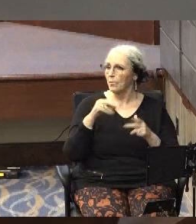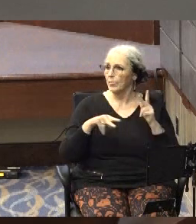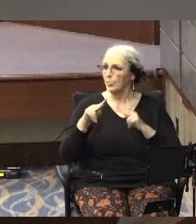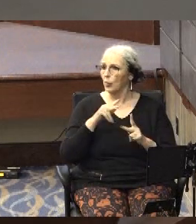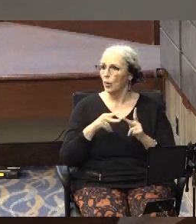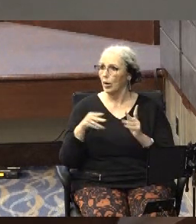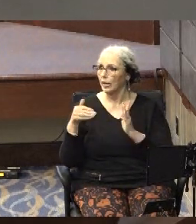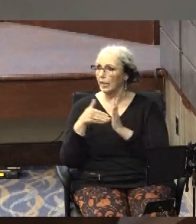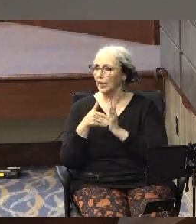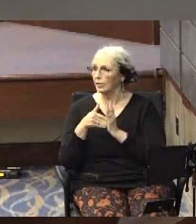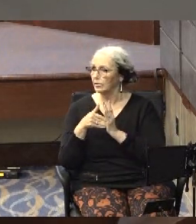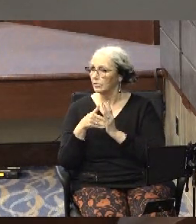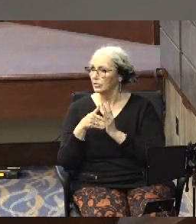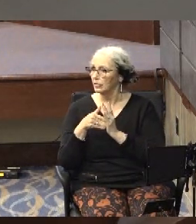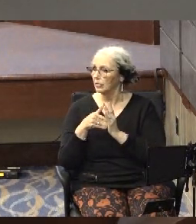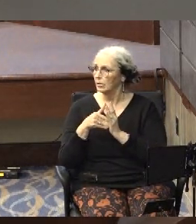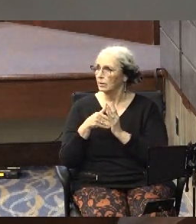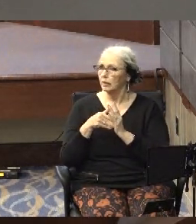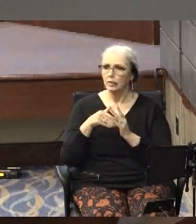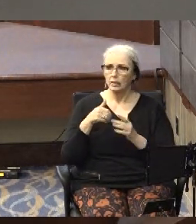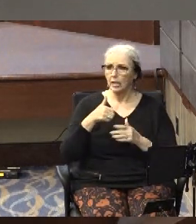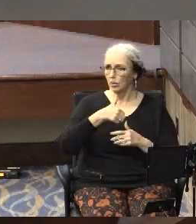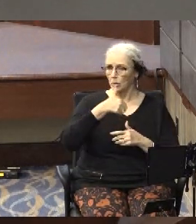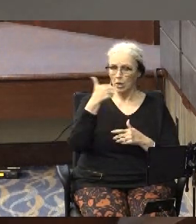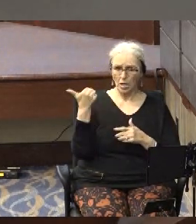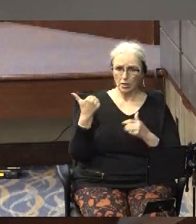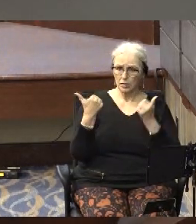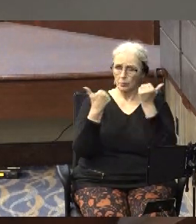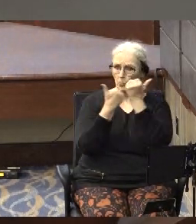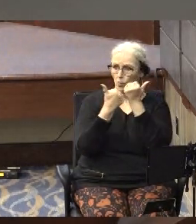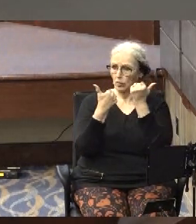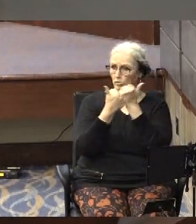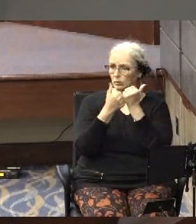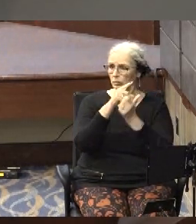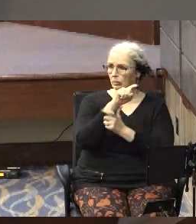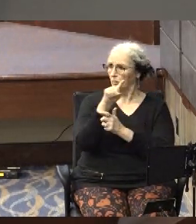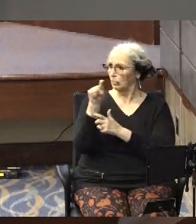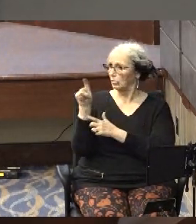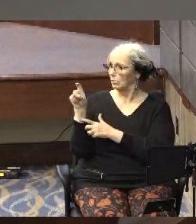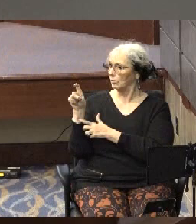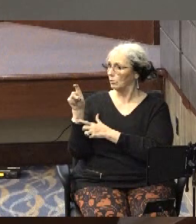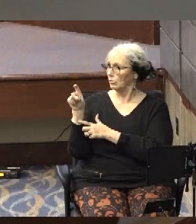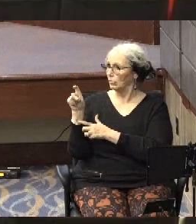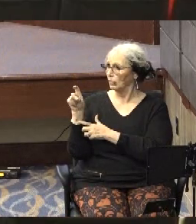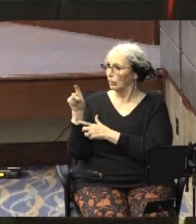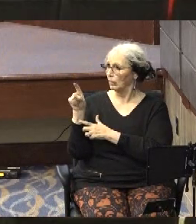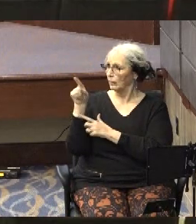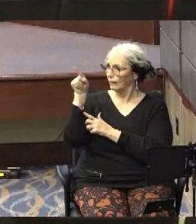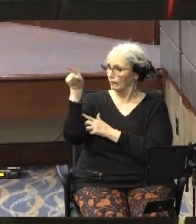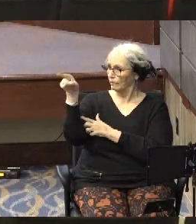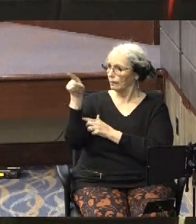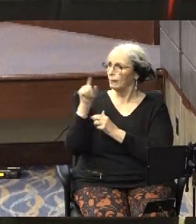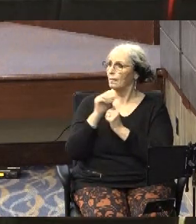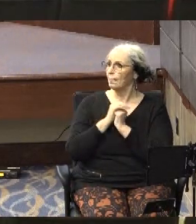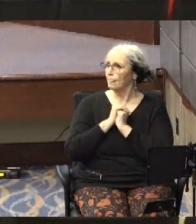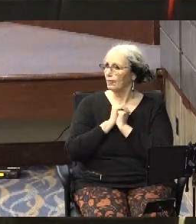Sir, I think... Oh, is there anyone else speaking in favor of this item here today? Oh, yes, ma'am. I'm sorry.